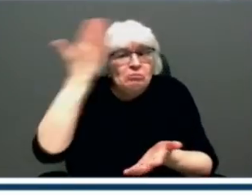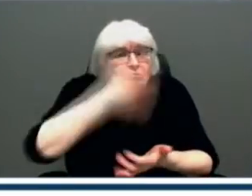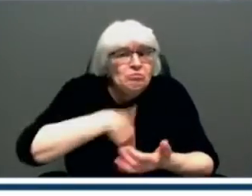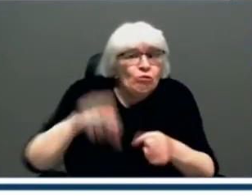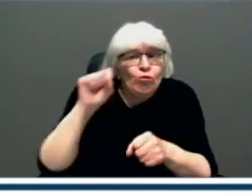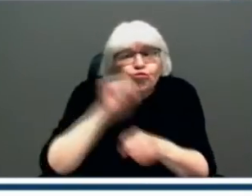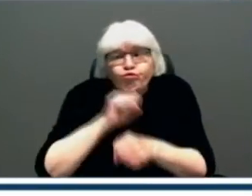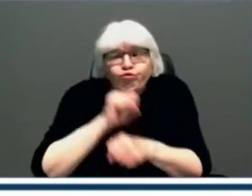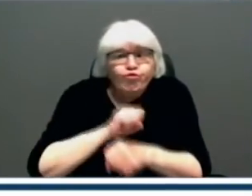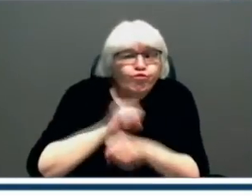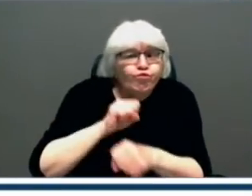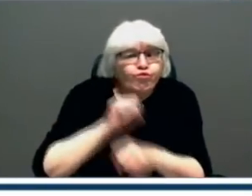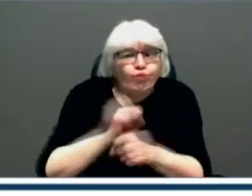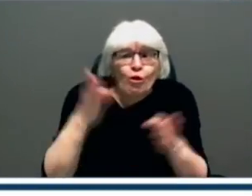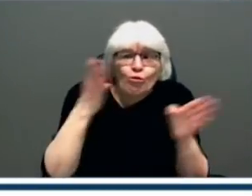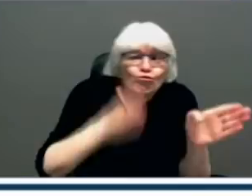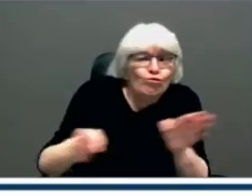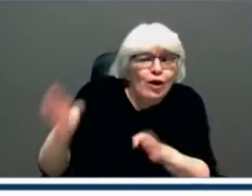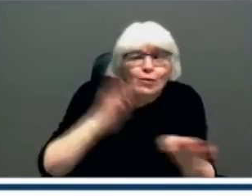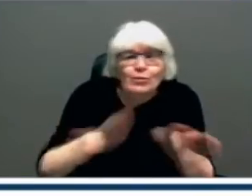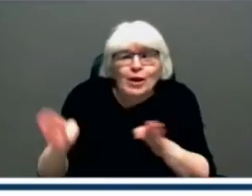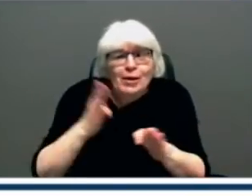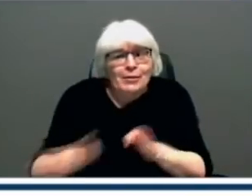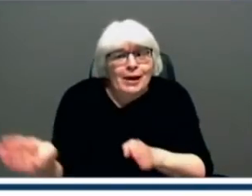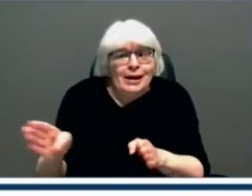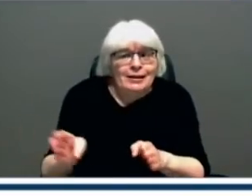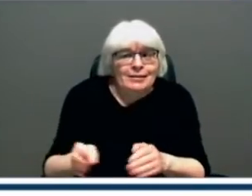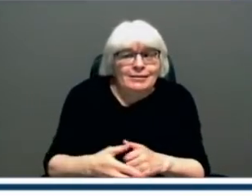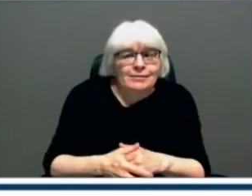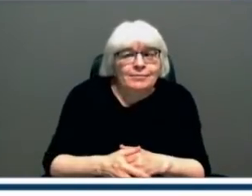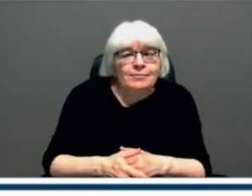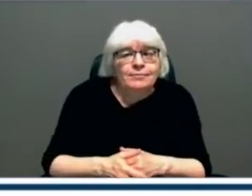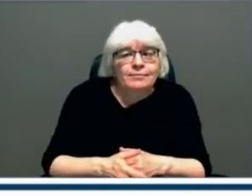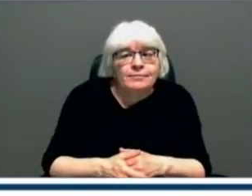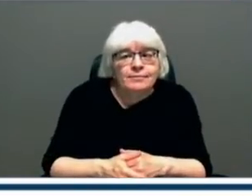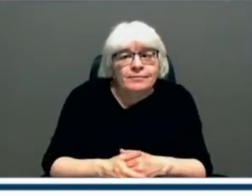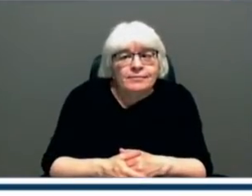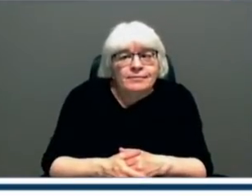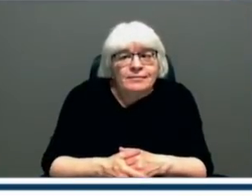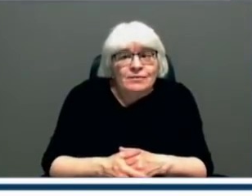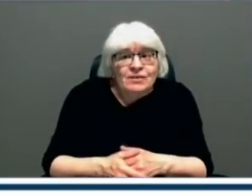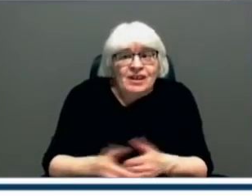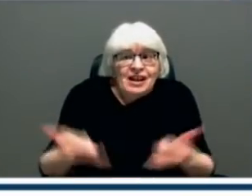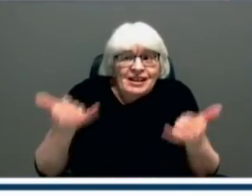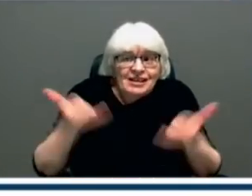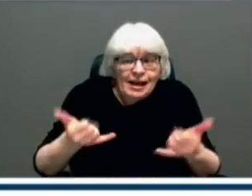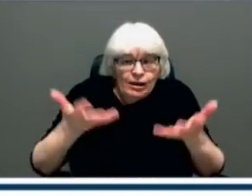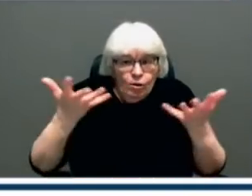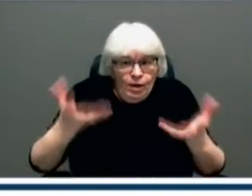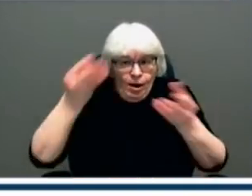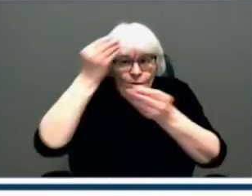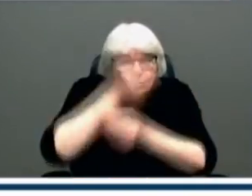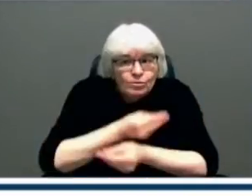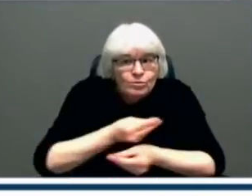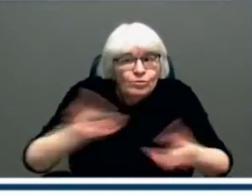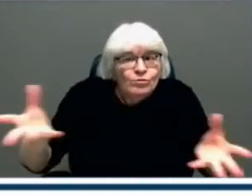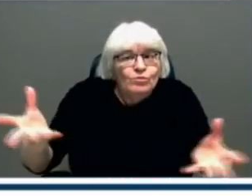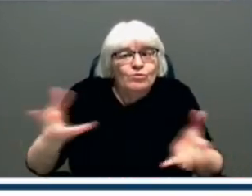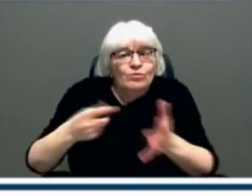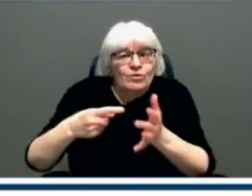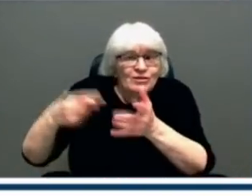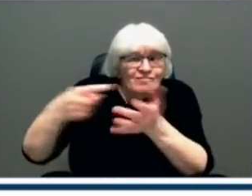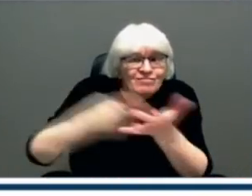prior to COVID rarely has been. Today, we'll update you on some of that work, less